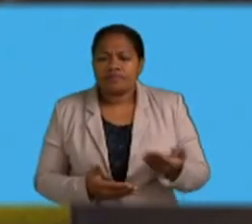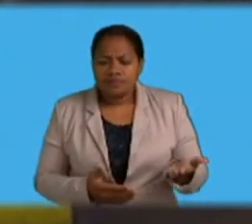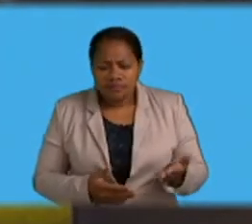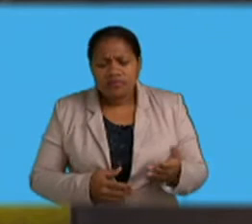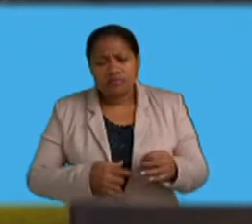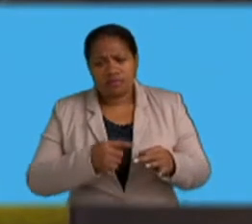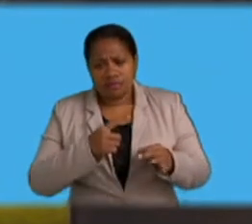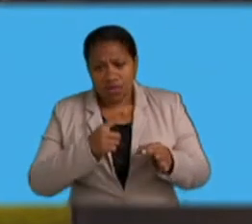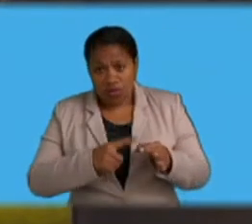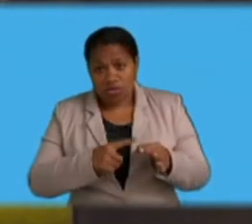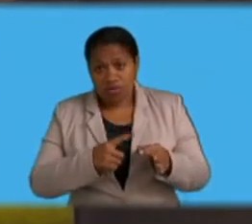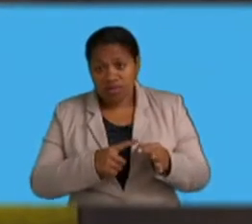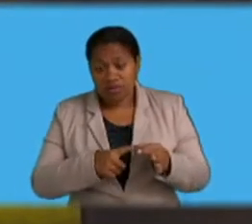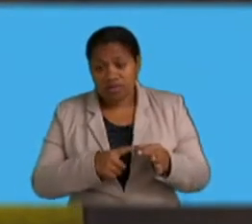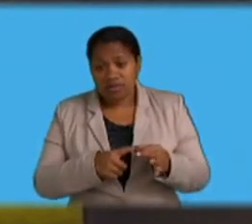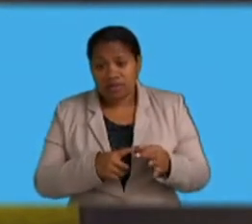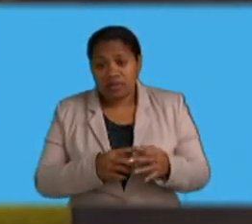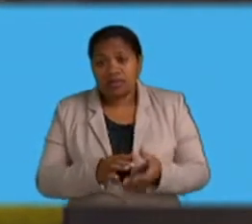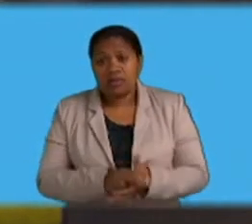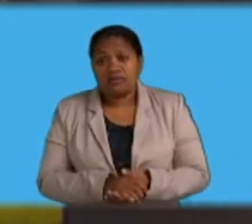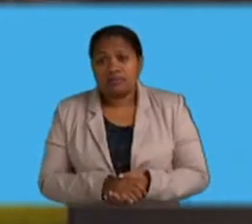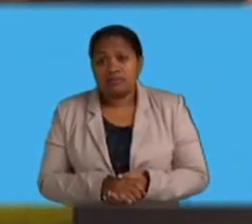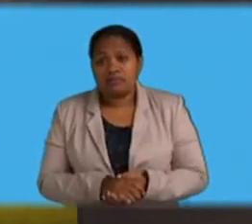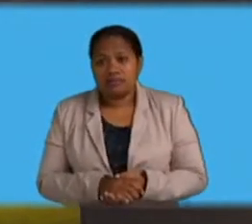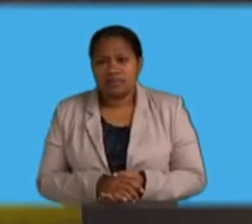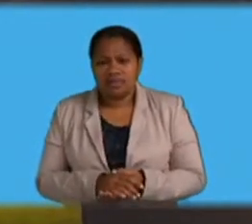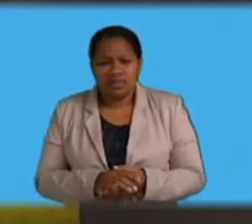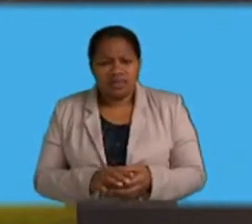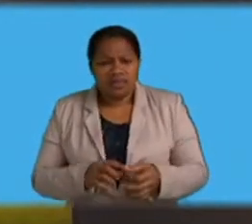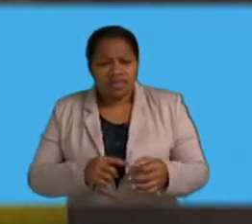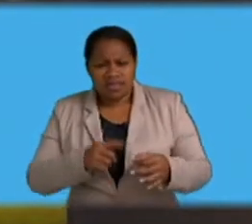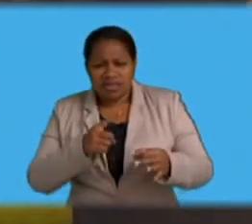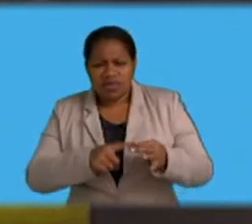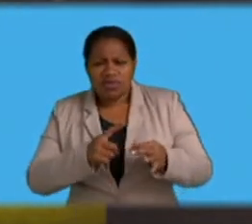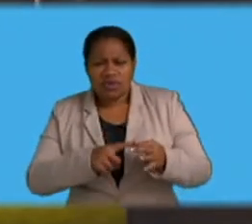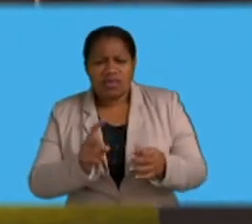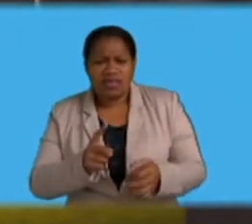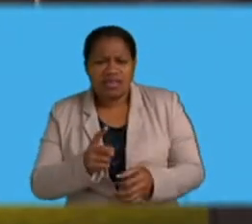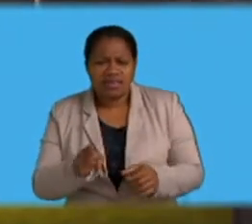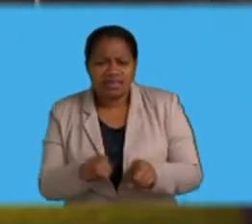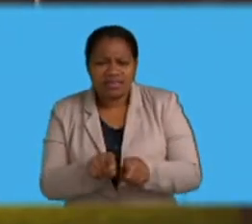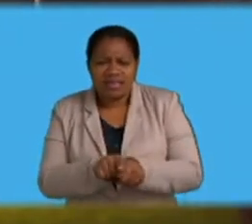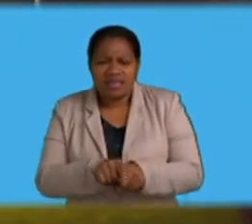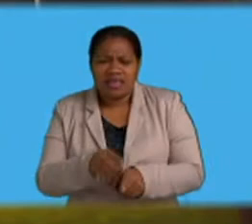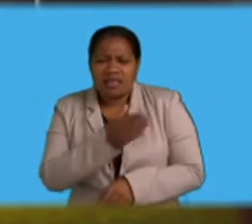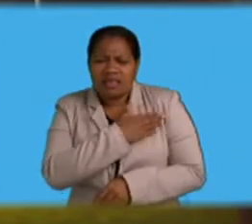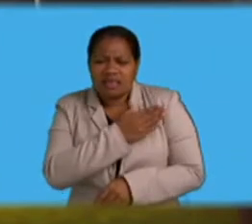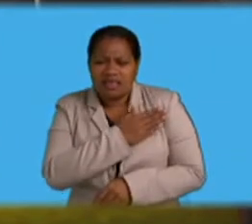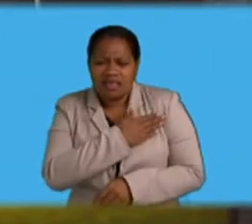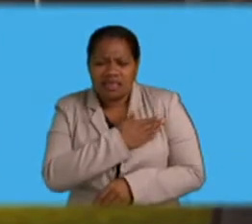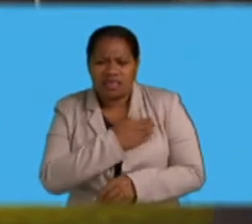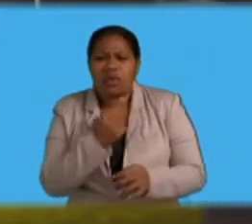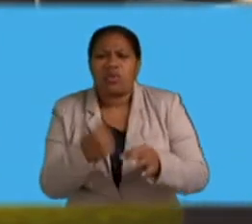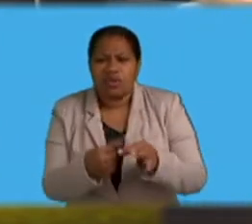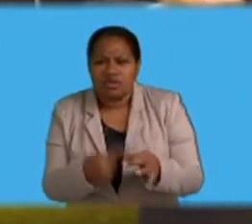bit of what they call a paradoxical question, and I'm being polite. I'm being polite. It's a paradoxical